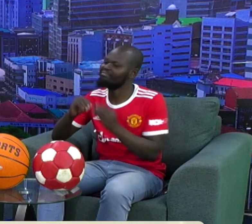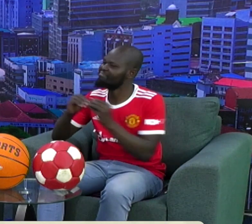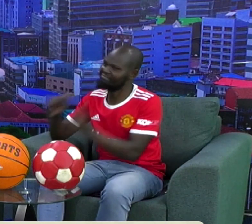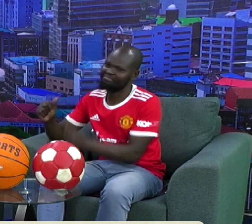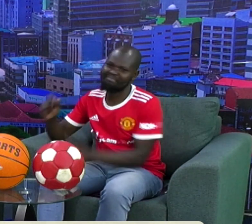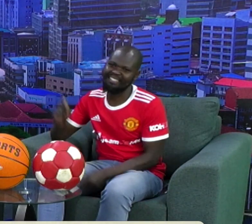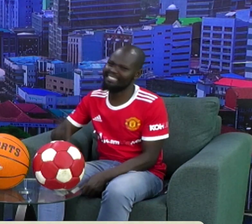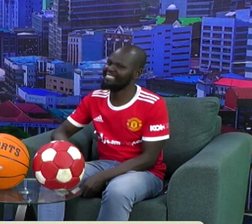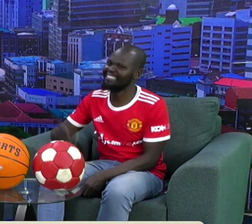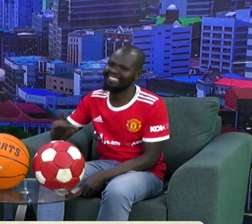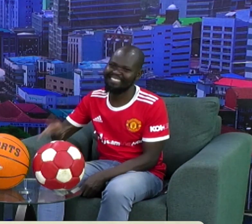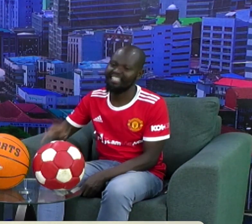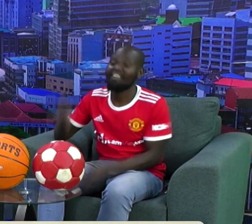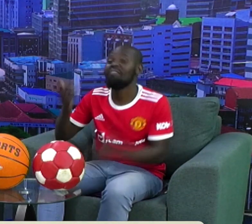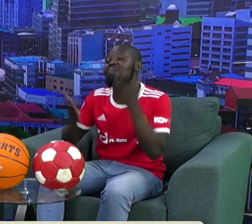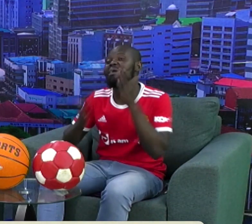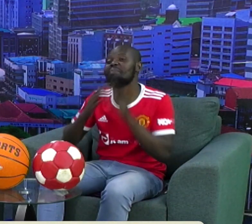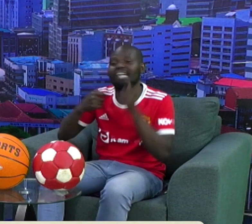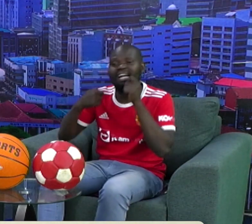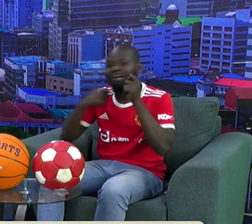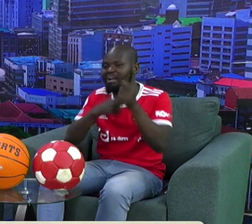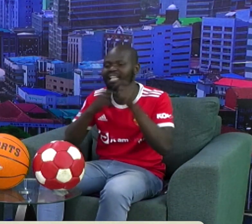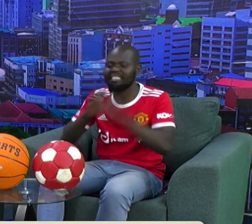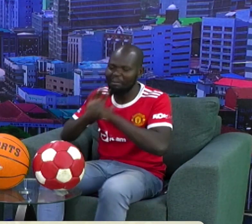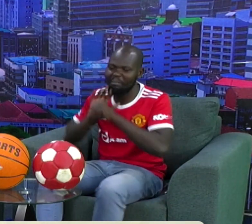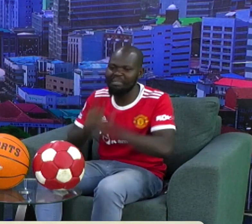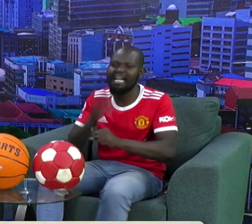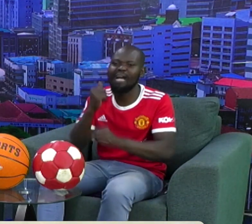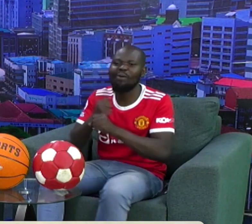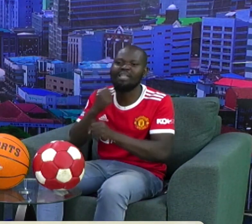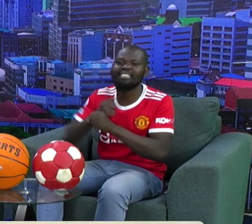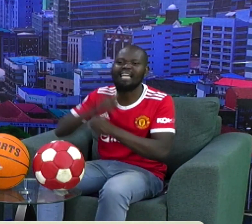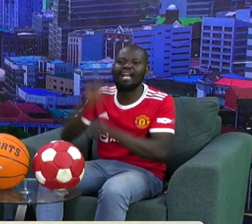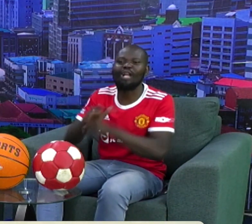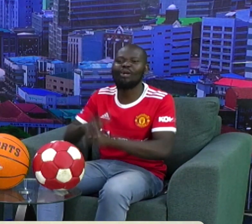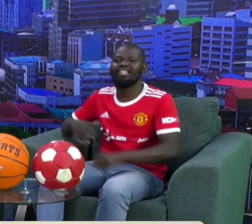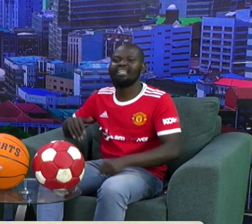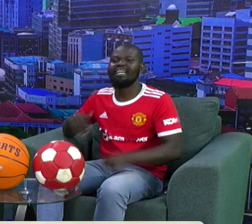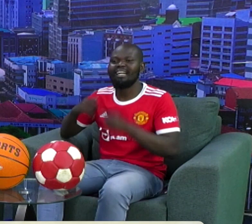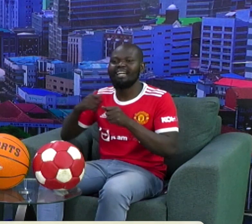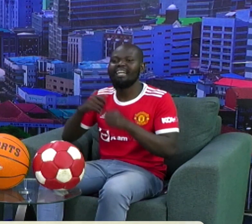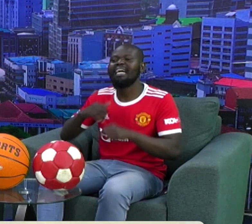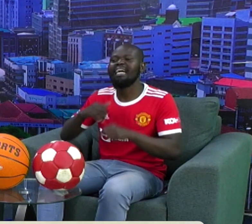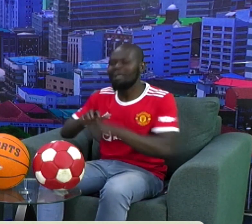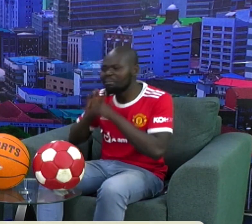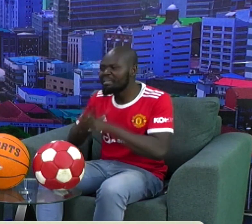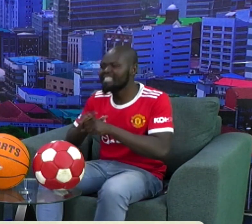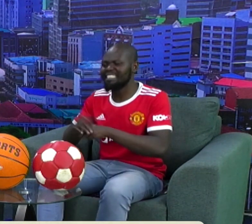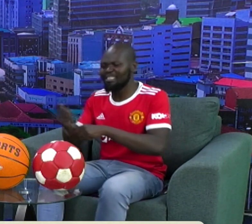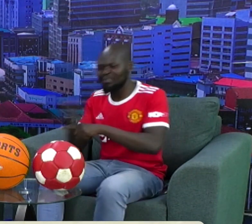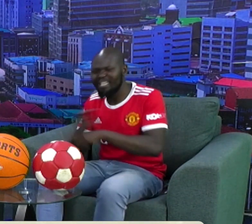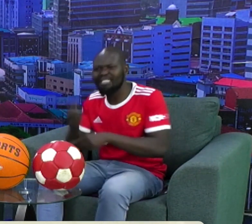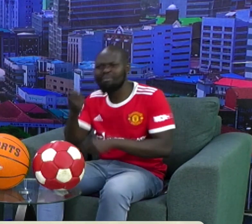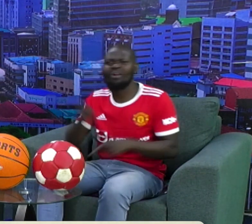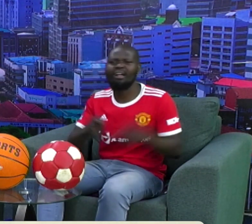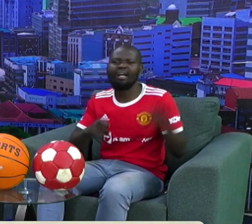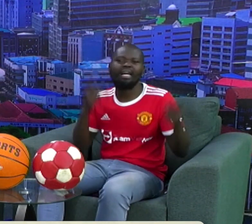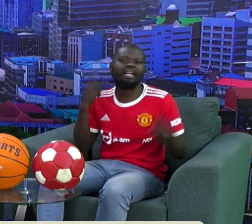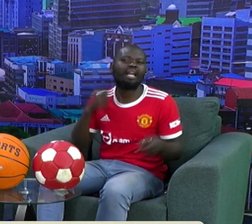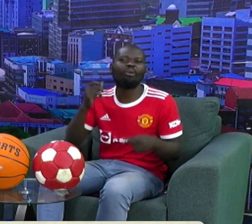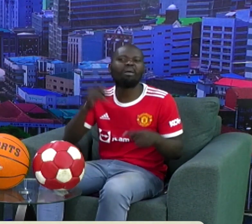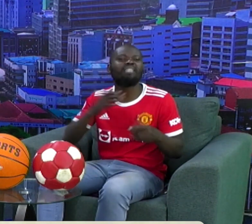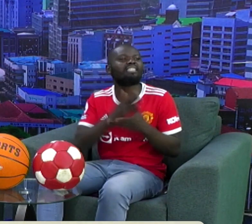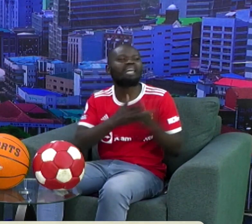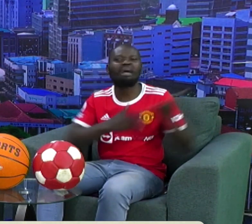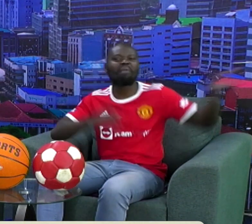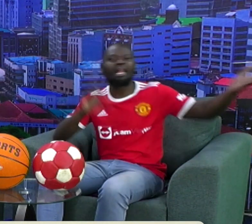but Muhoroni, it has to be thrashed. Maybe Zoya Sugar, if they put pressure and they